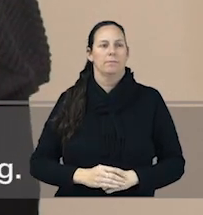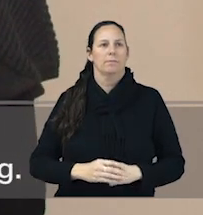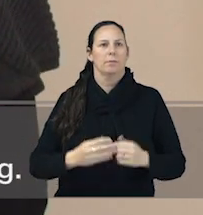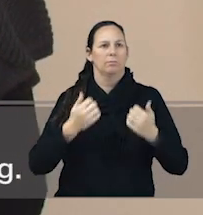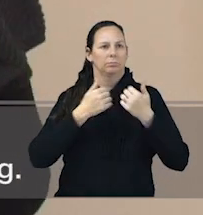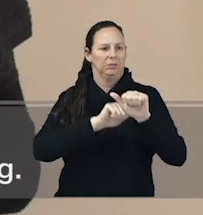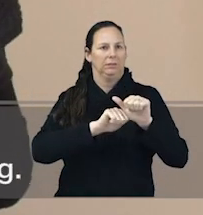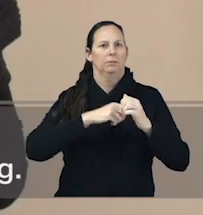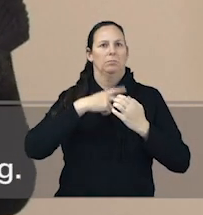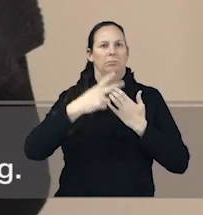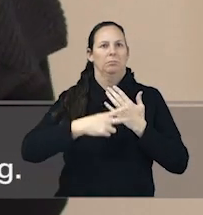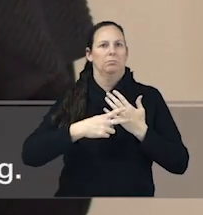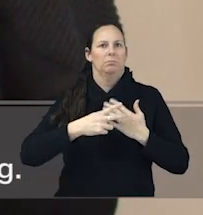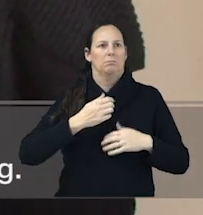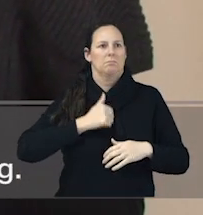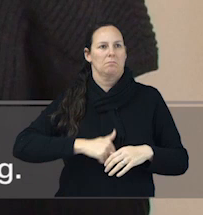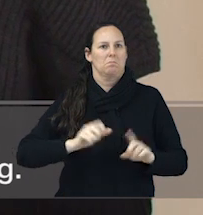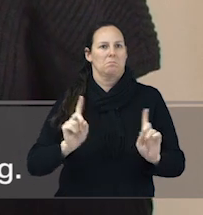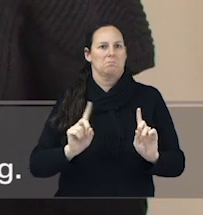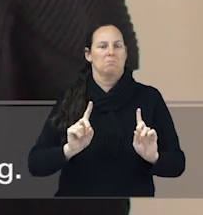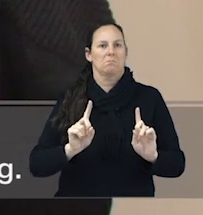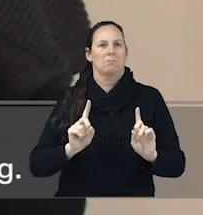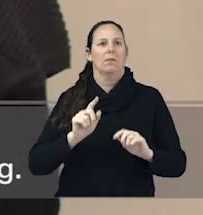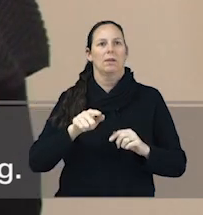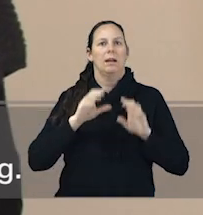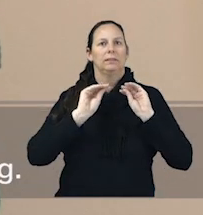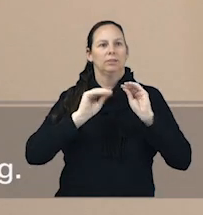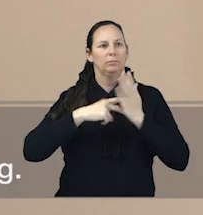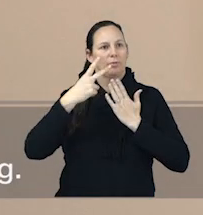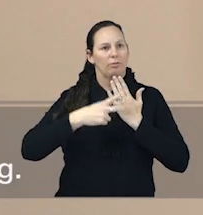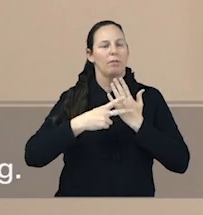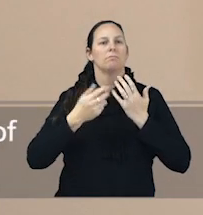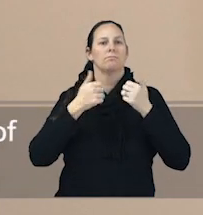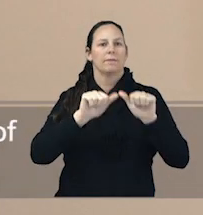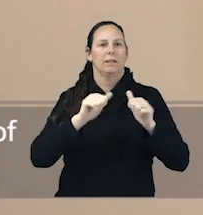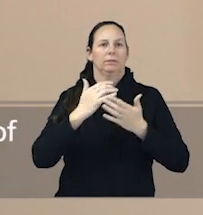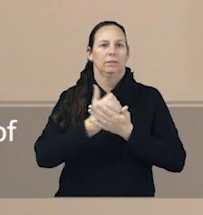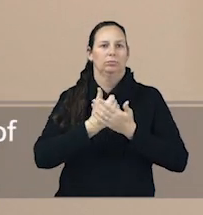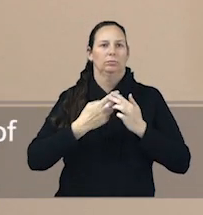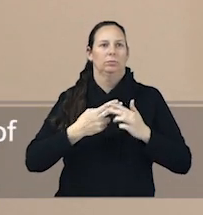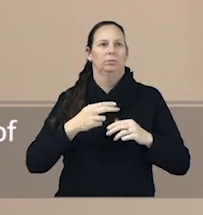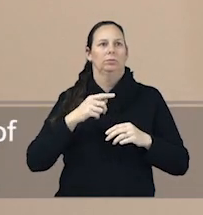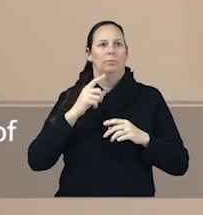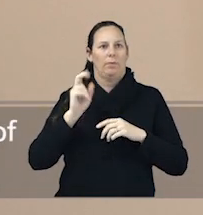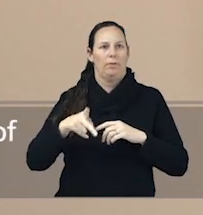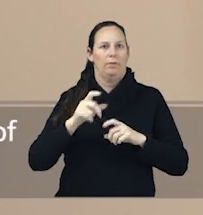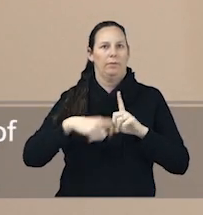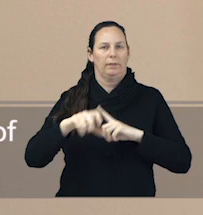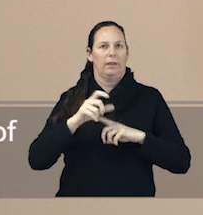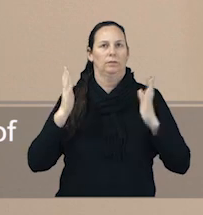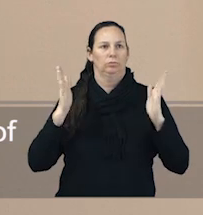Protective Behaviors is an educational program taught to children to prevent sexual abuse from occurring. The Perth Catholic